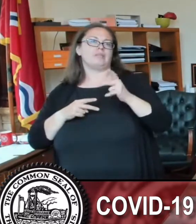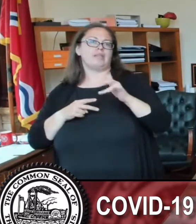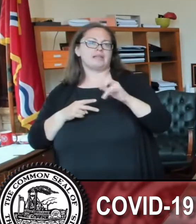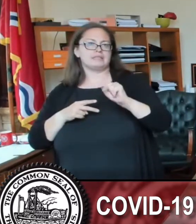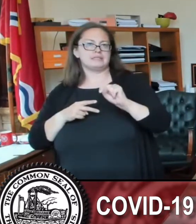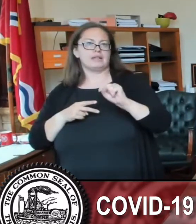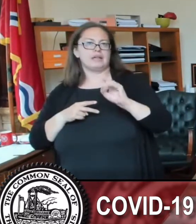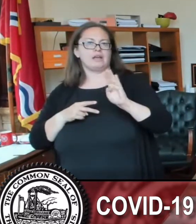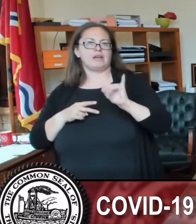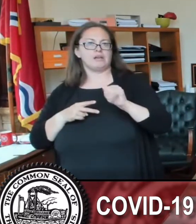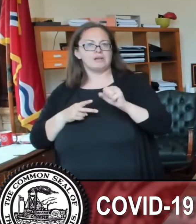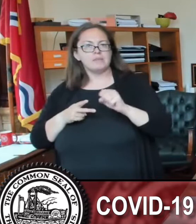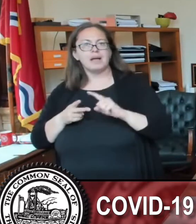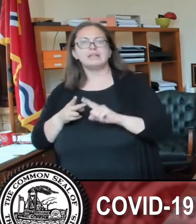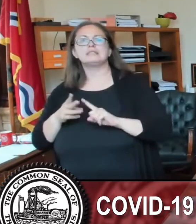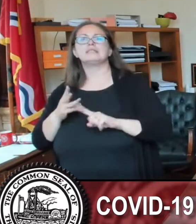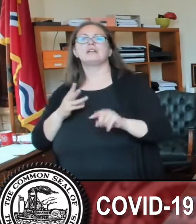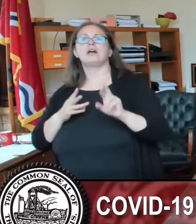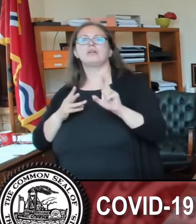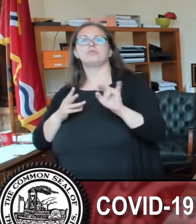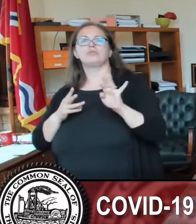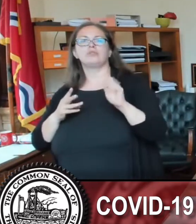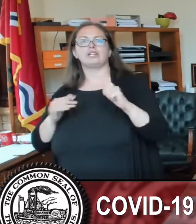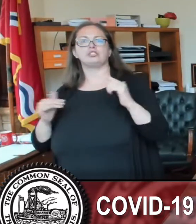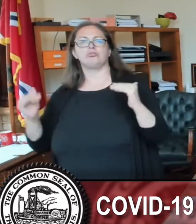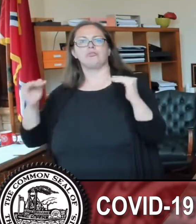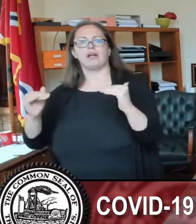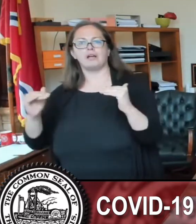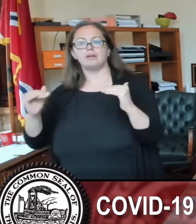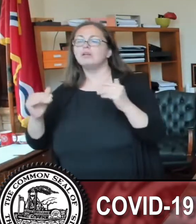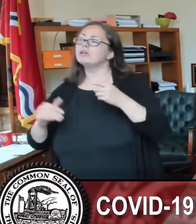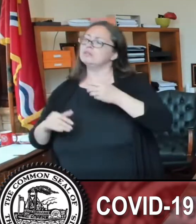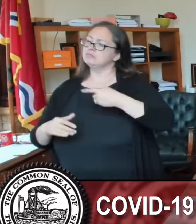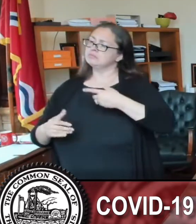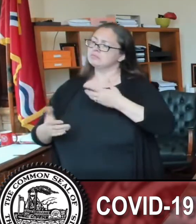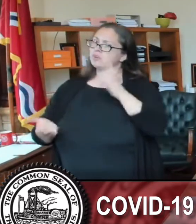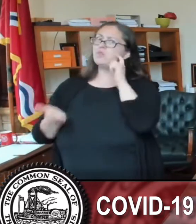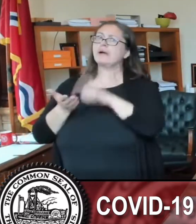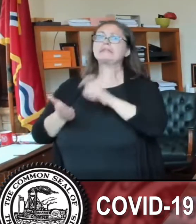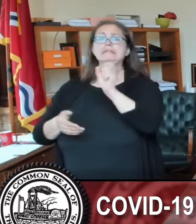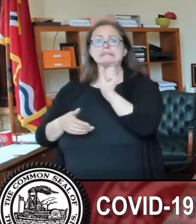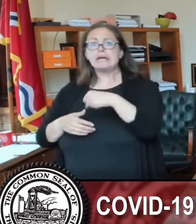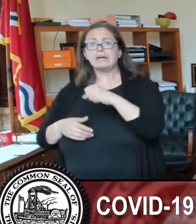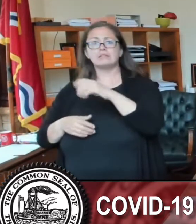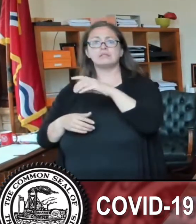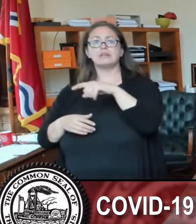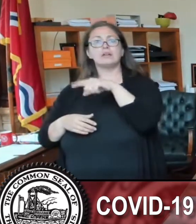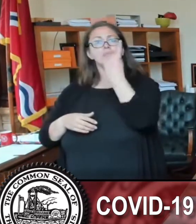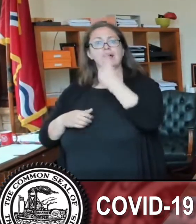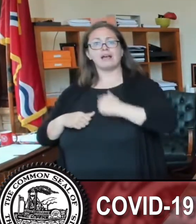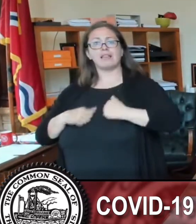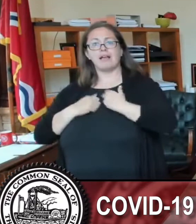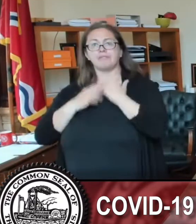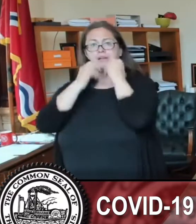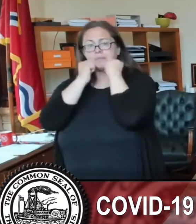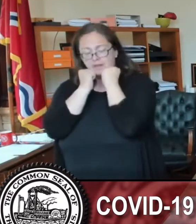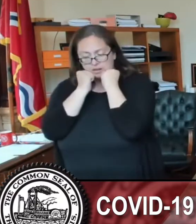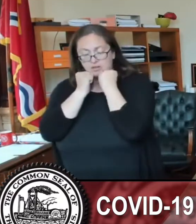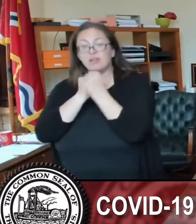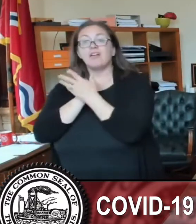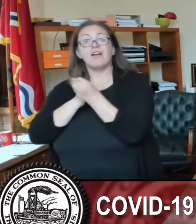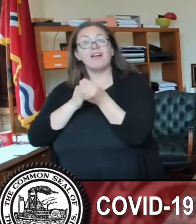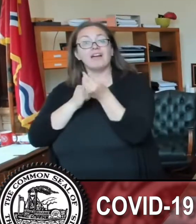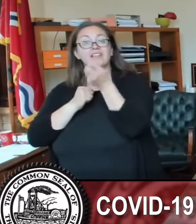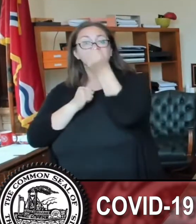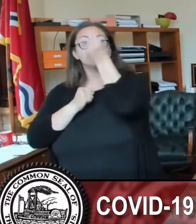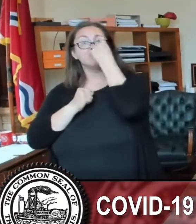It's about acknowledging that Black Lives Matter, but it's also about acknowledging that in St.